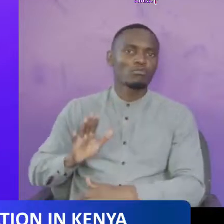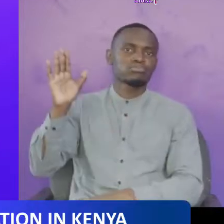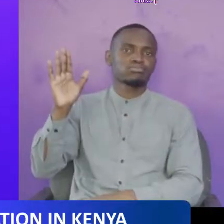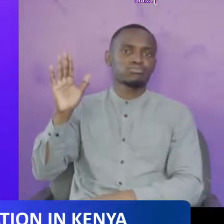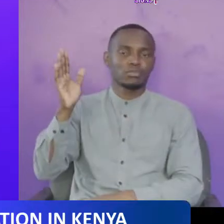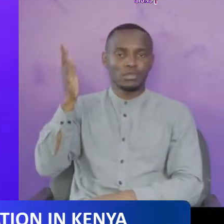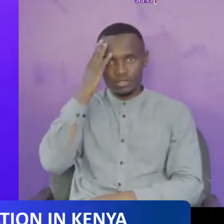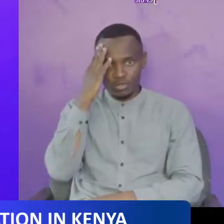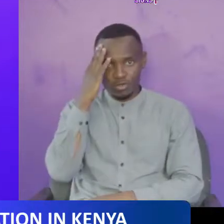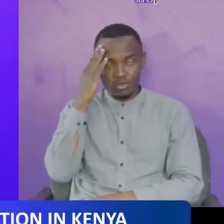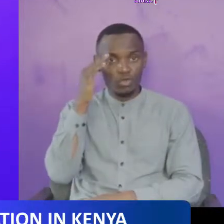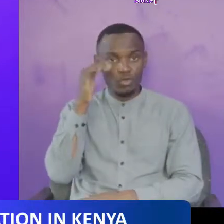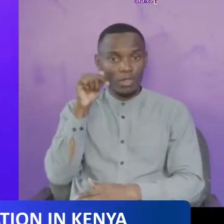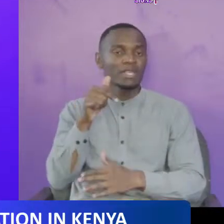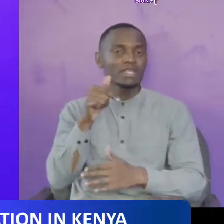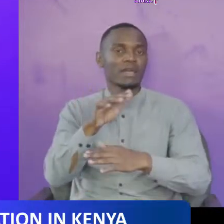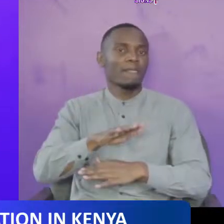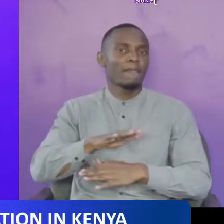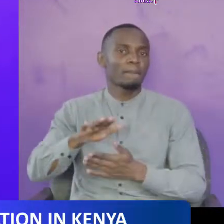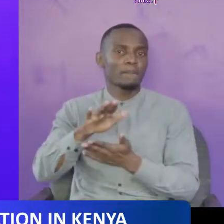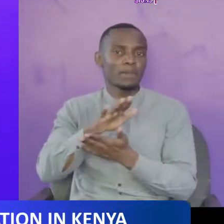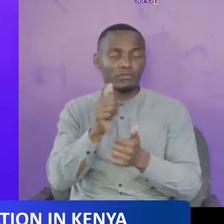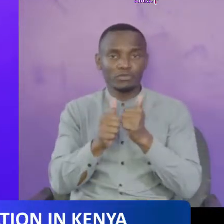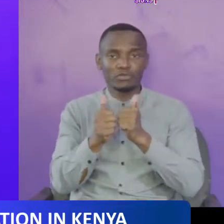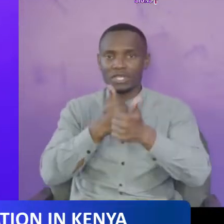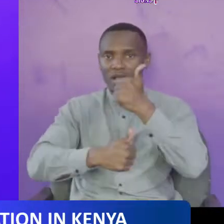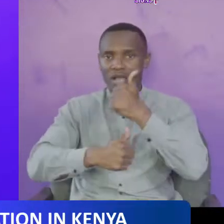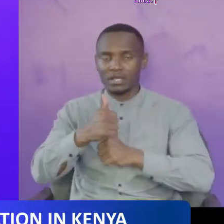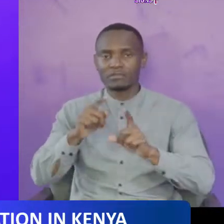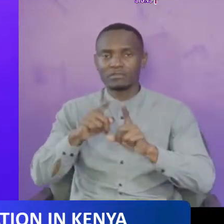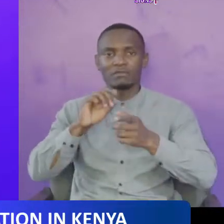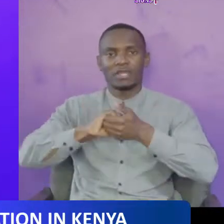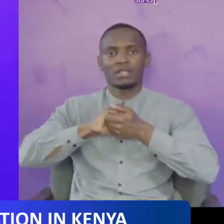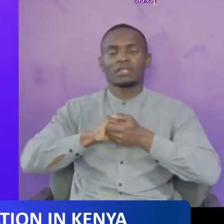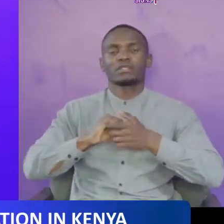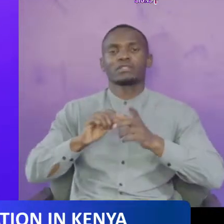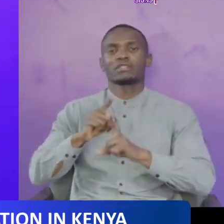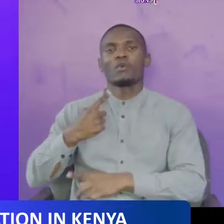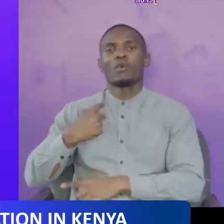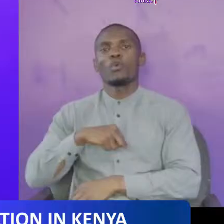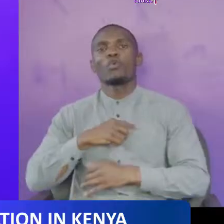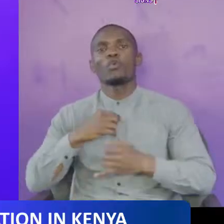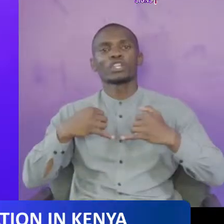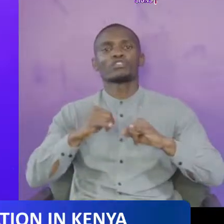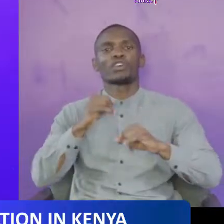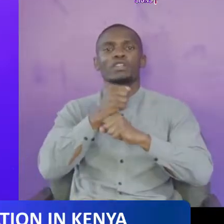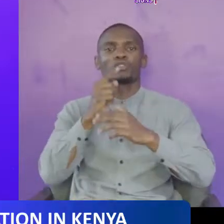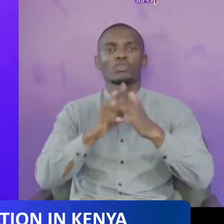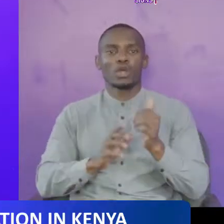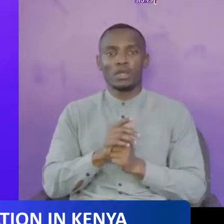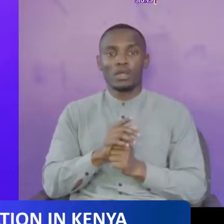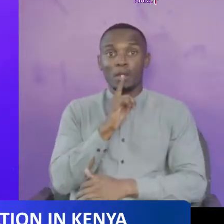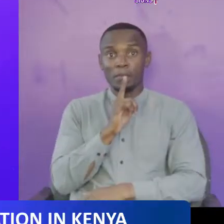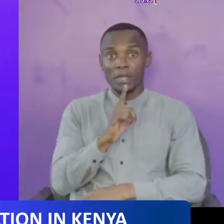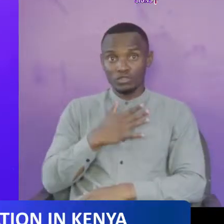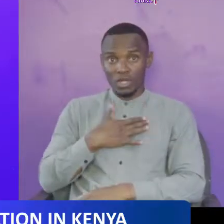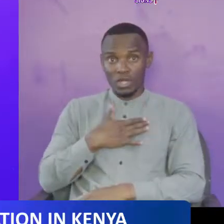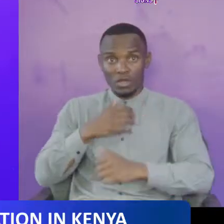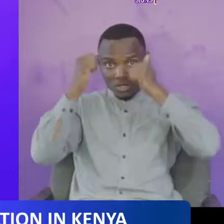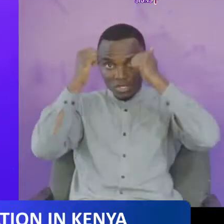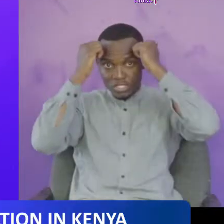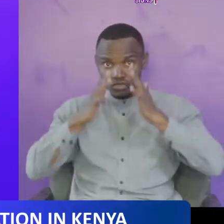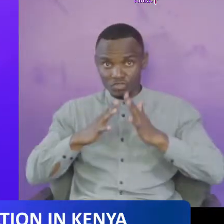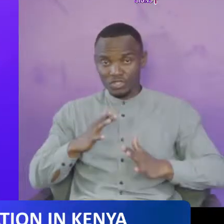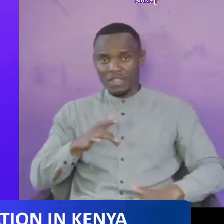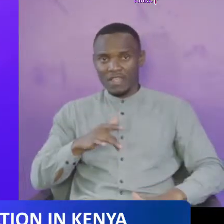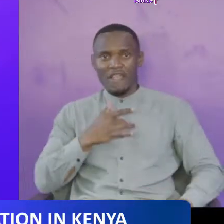platforms that are really active and engaging, and we try to make sure also our students are feeling that we're not